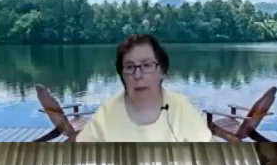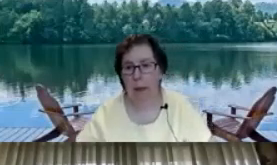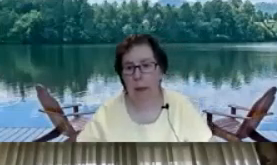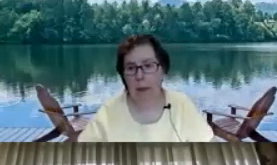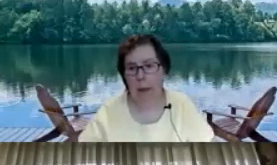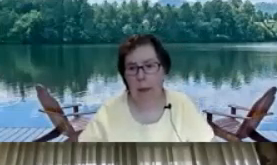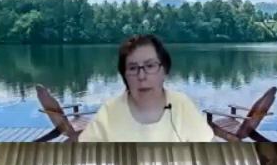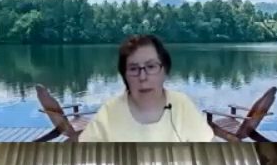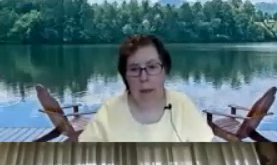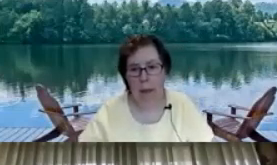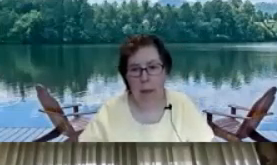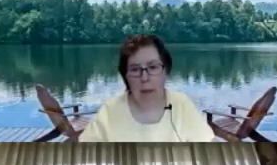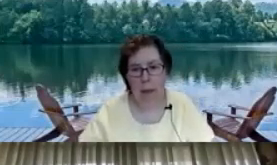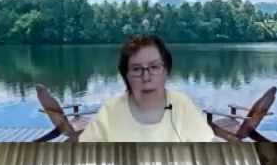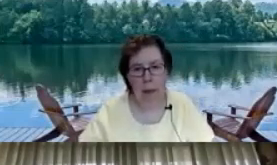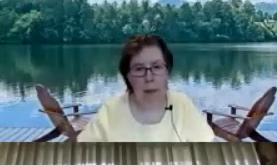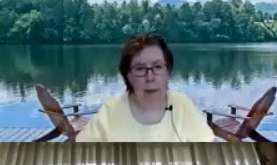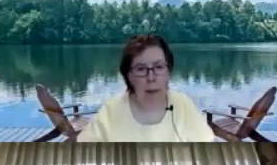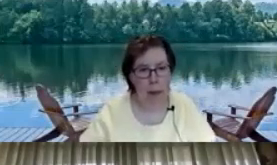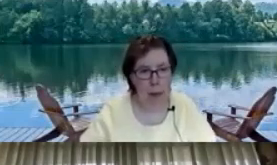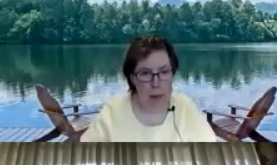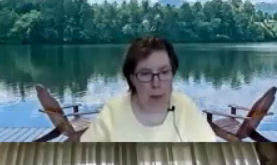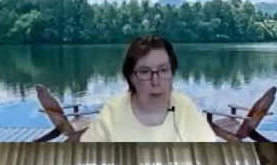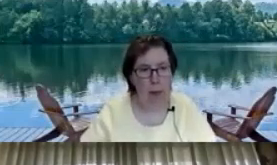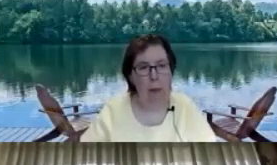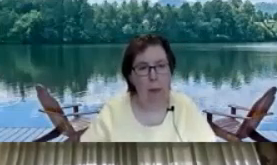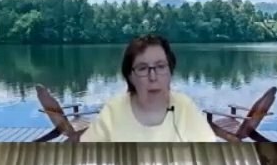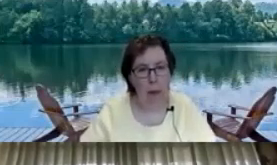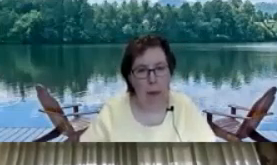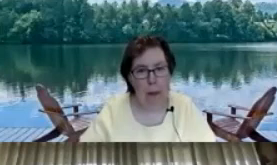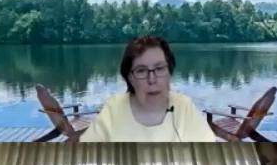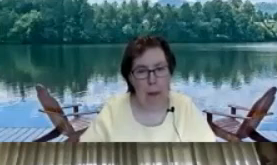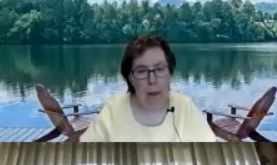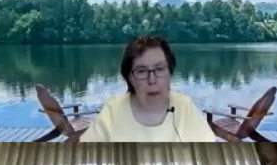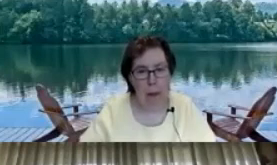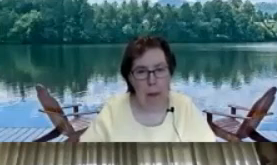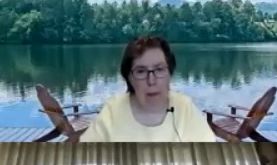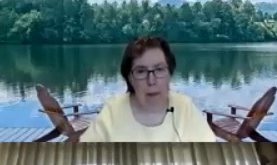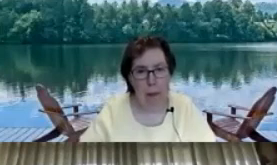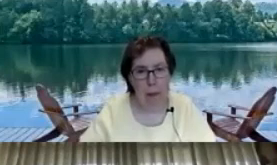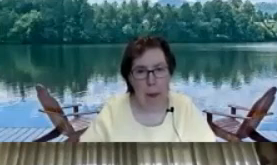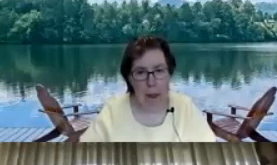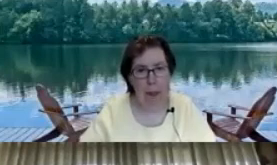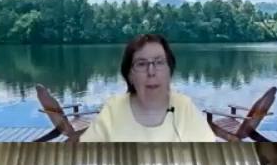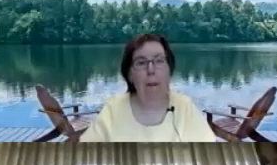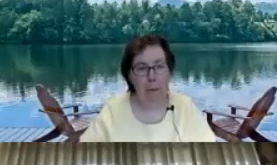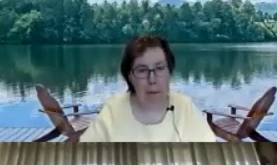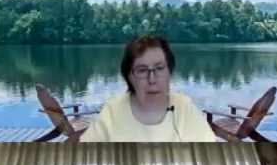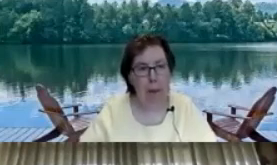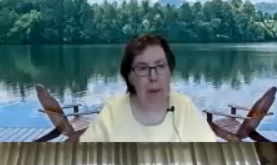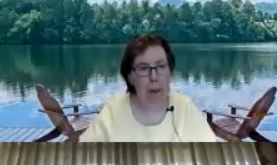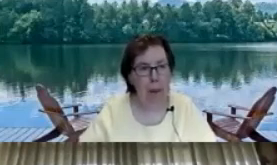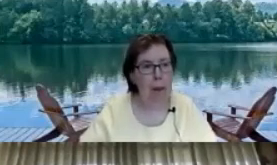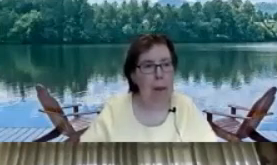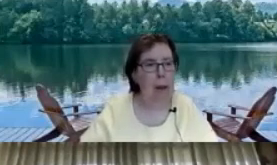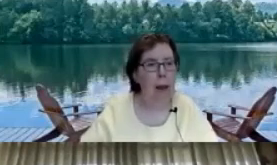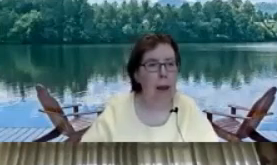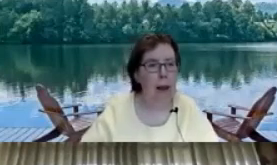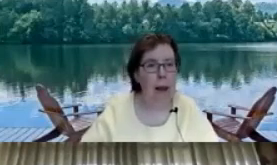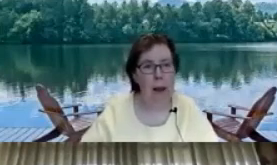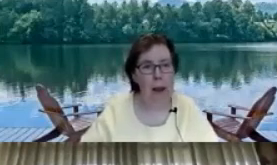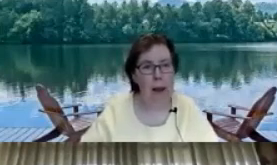of technology in playing in our lives and the sense of modern seclusion that could seem at odds with the constant connectivity being offered by